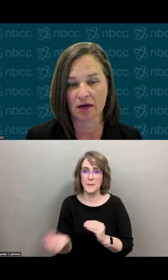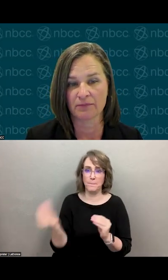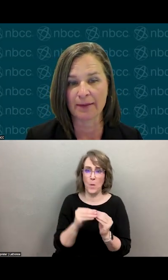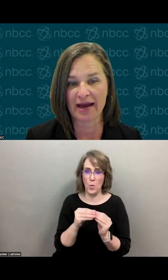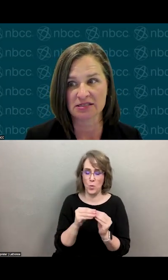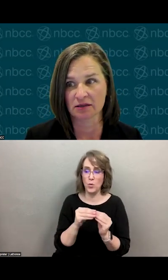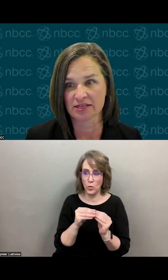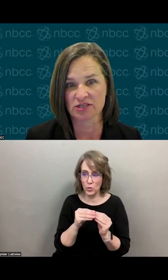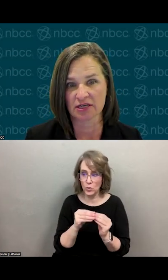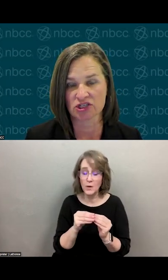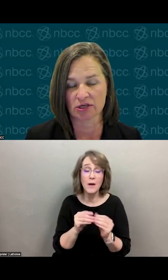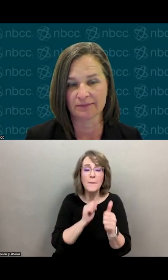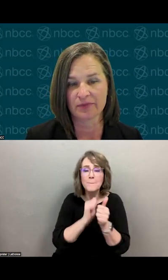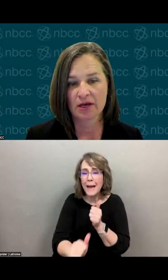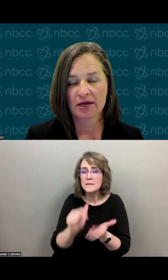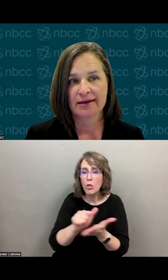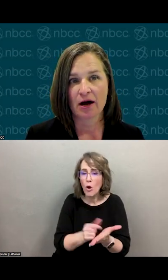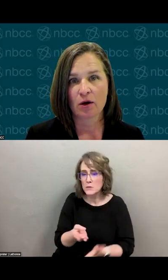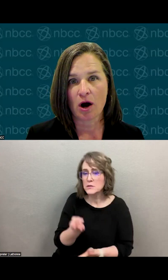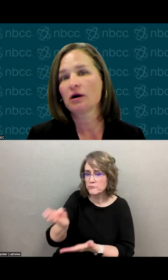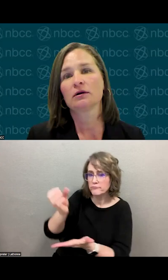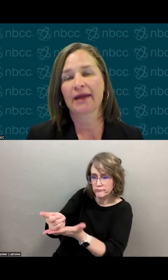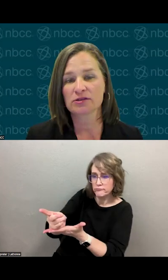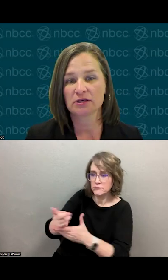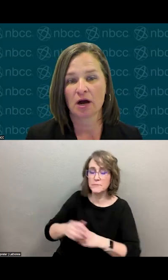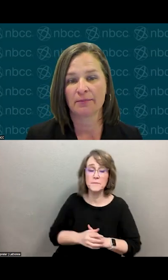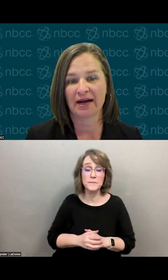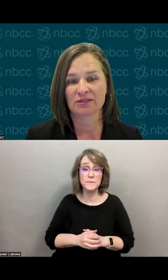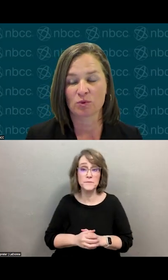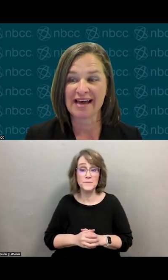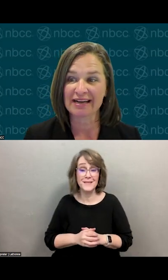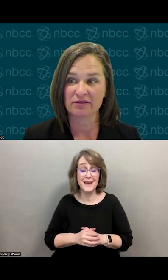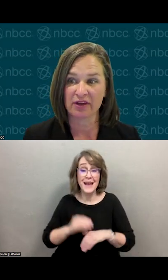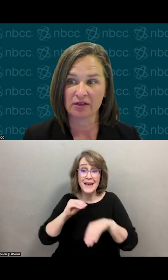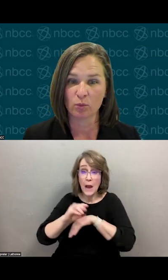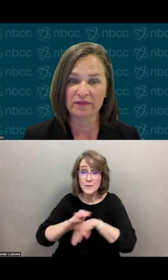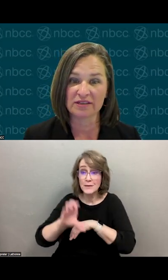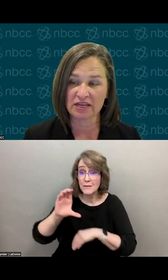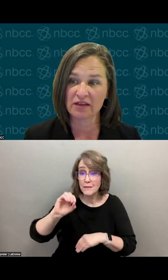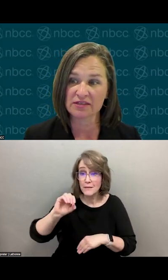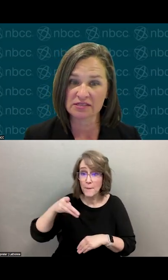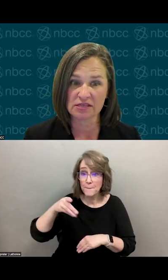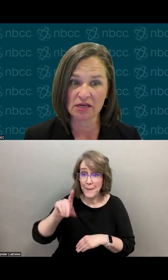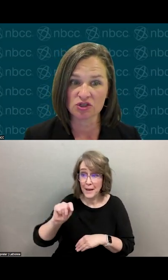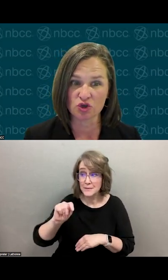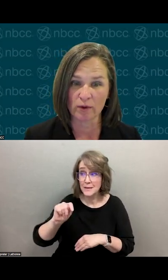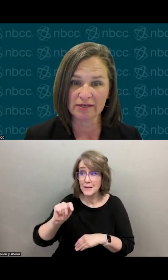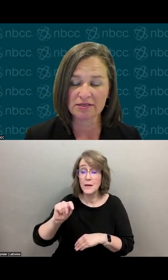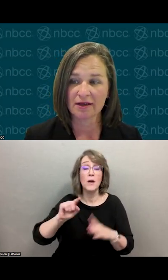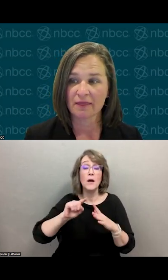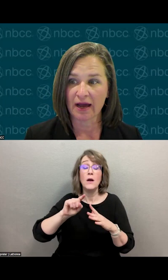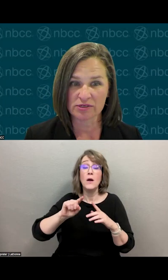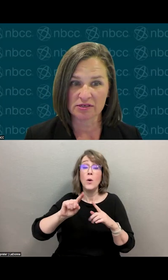compact by passing legislation. Now, our counseling compact was activated when the 10th state